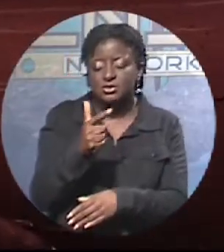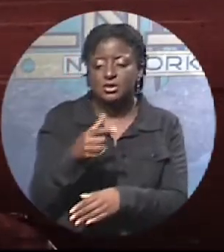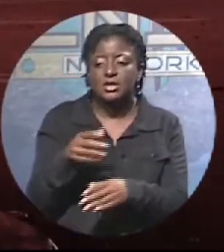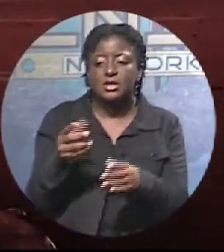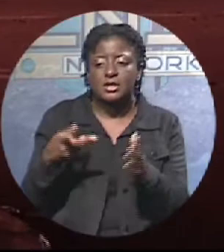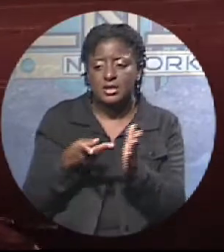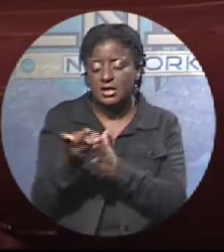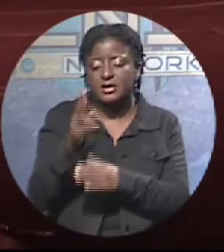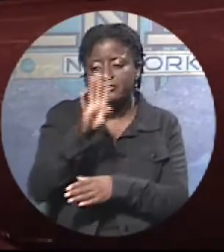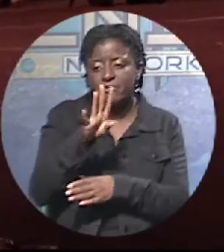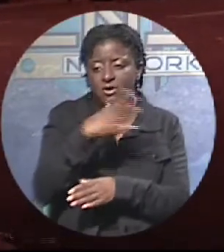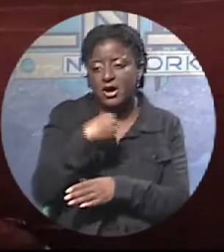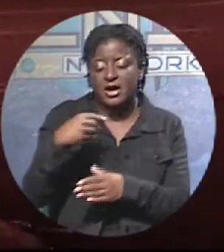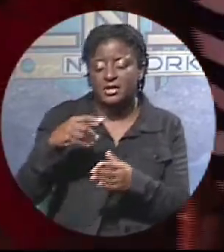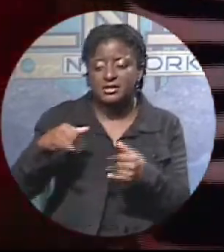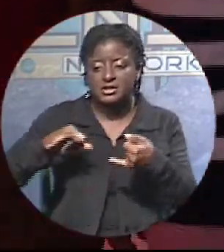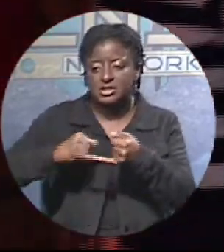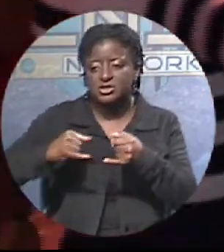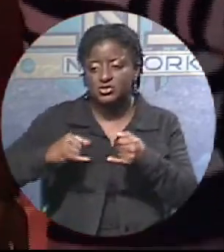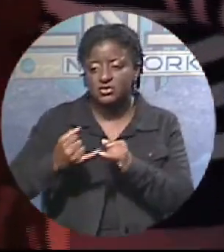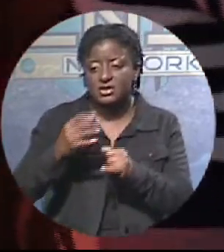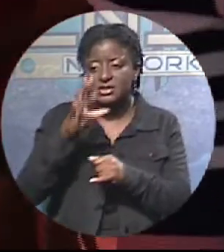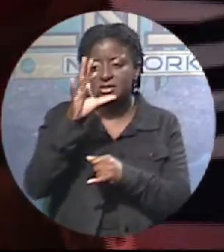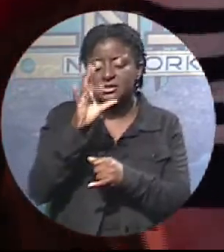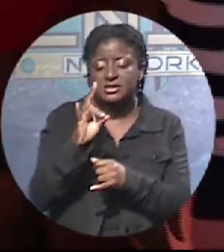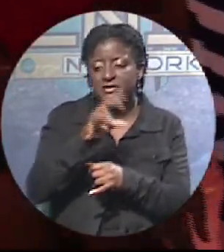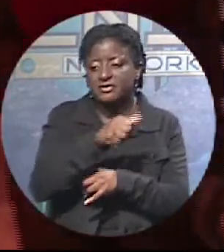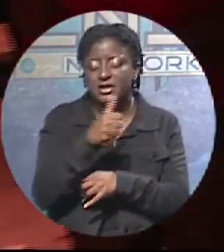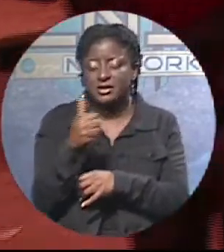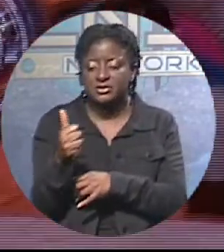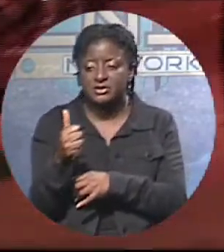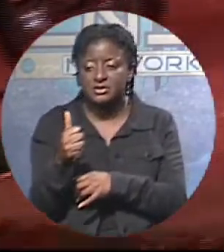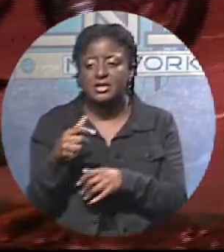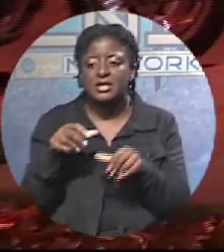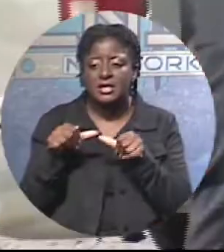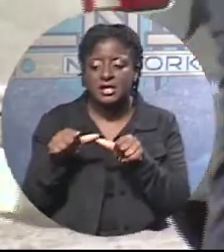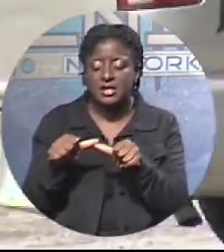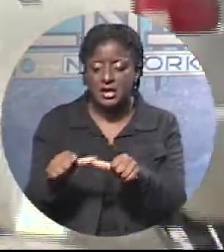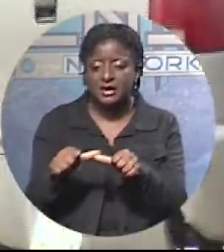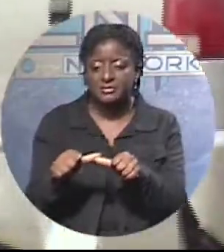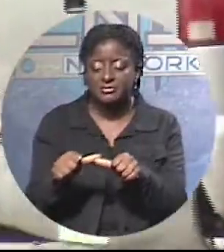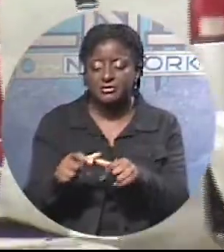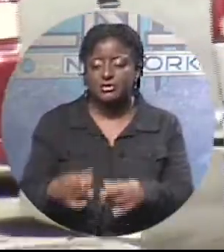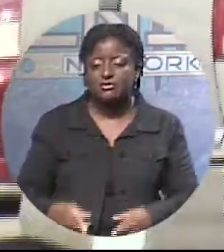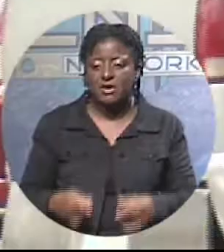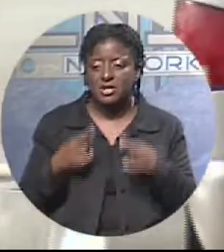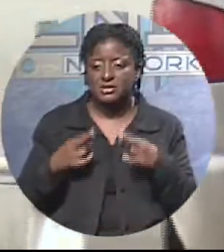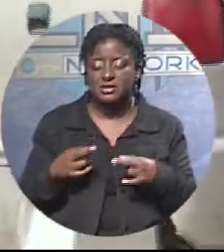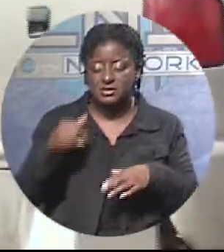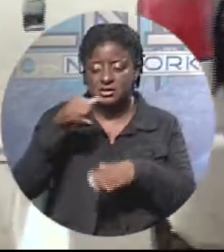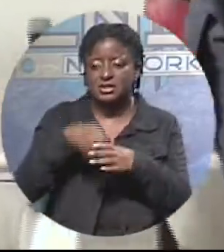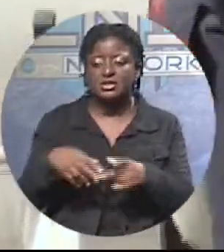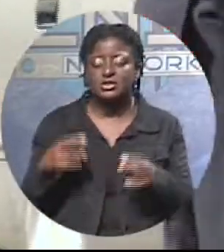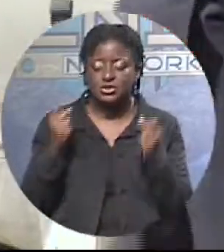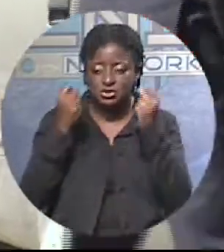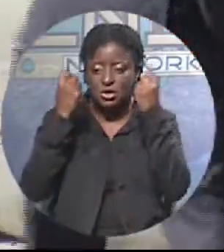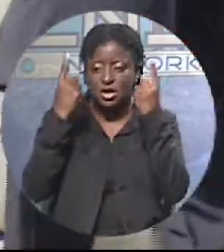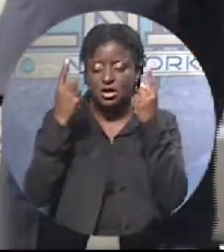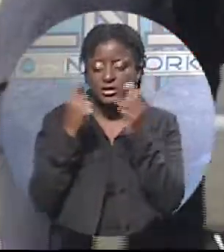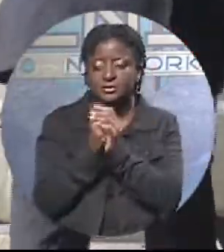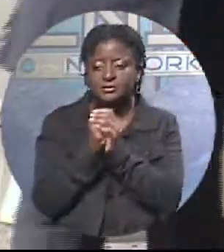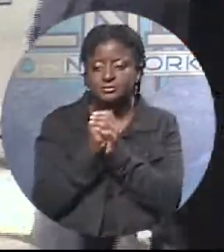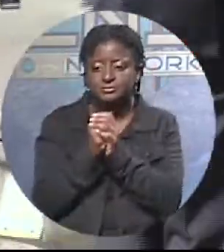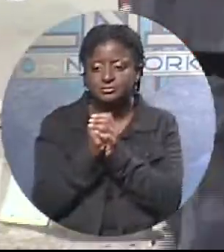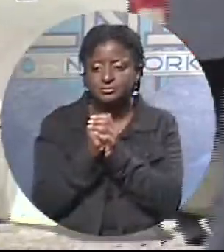others. The tragedy left Fox Hill residents and the nation in shock. In court, Roll shook his head, apparently in disbelief,